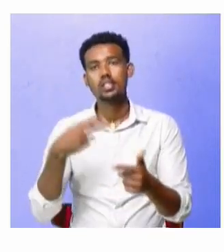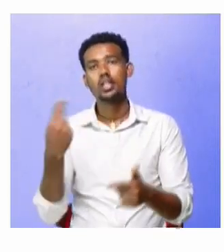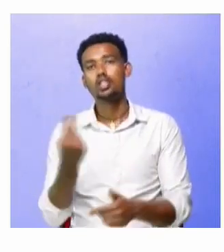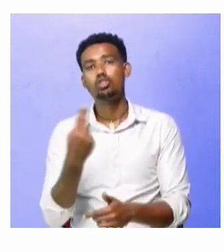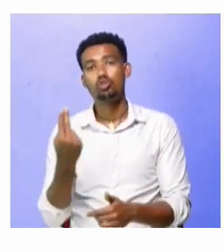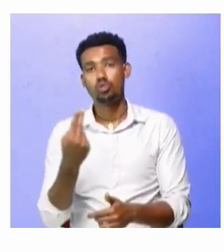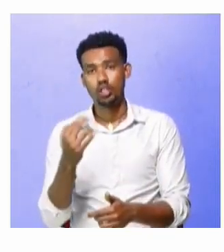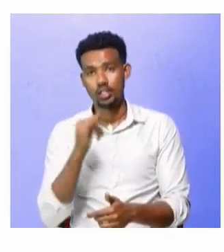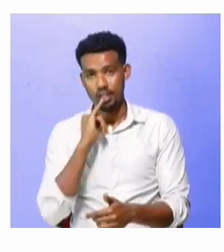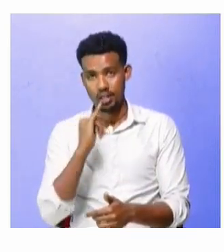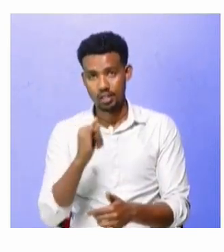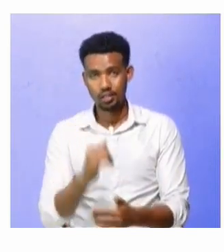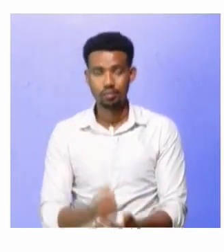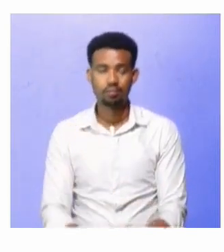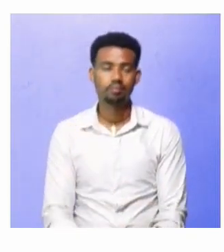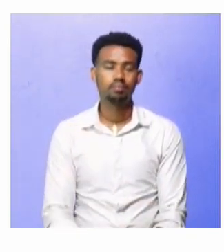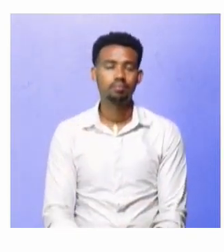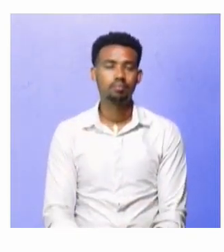is